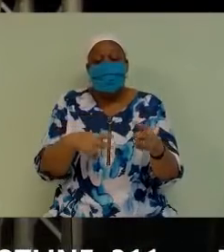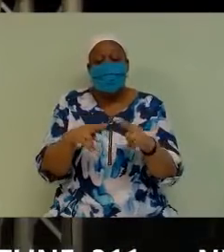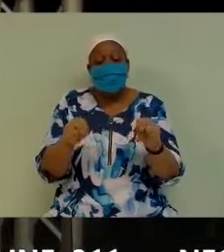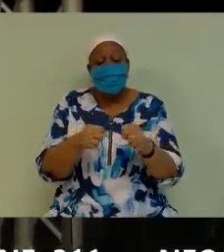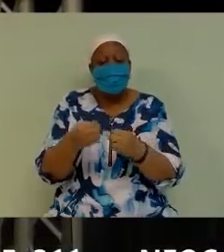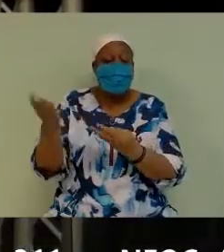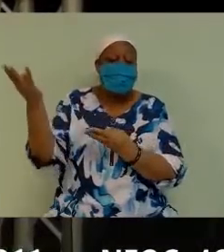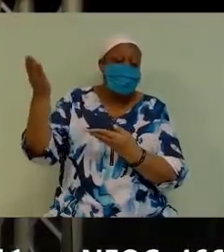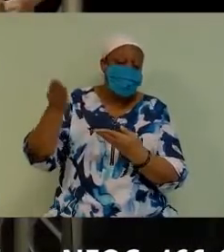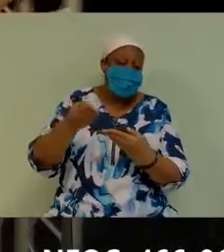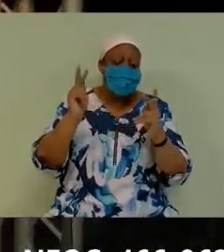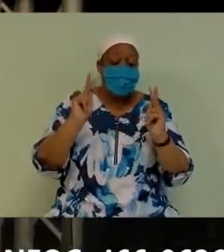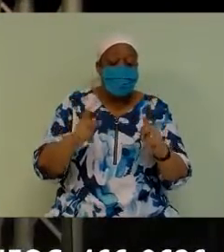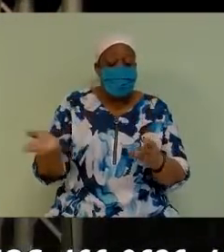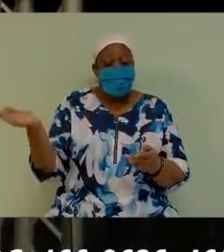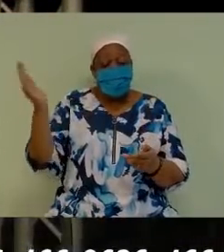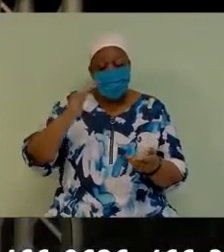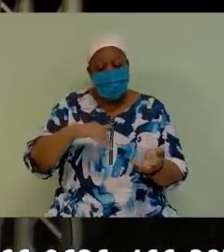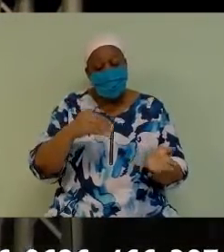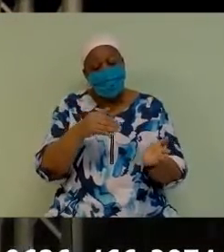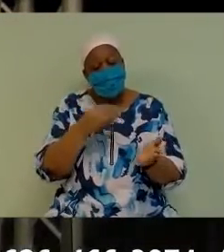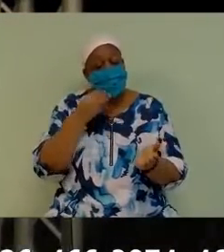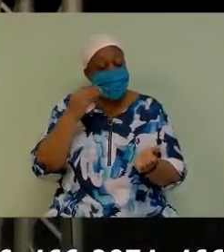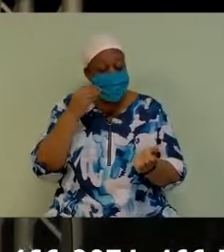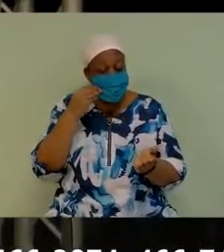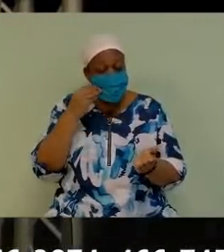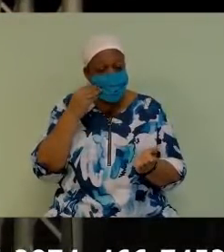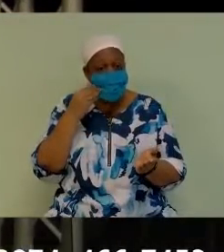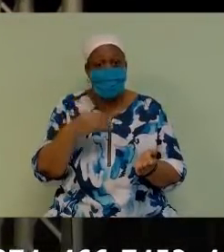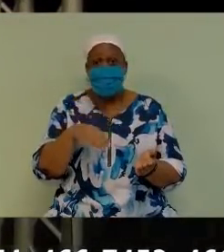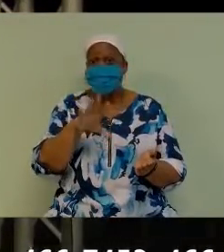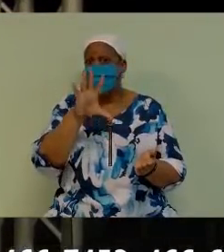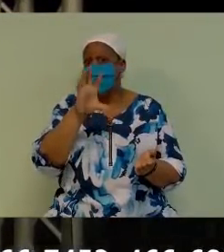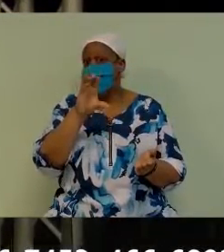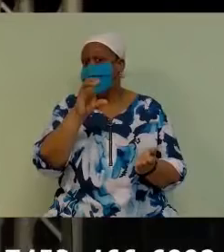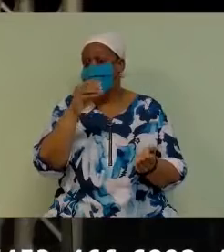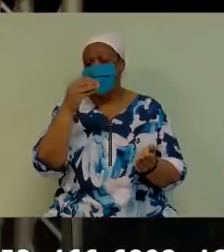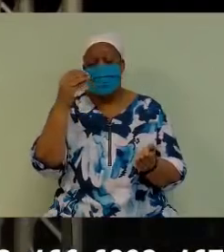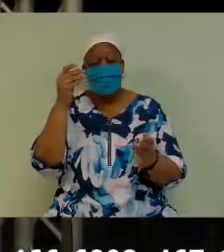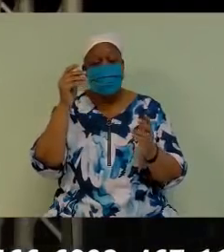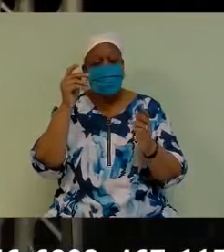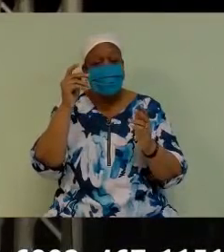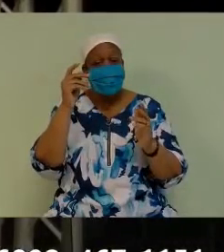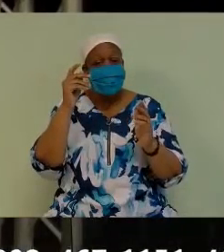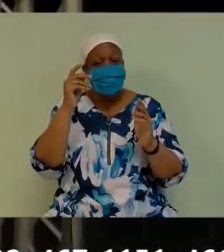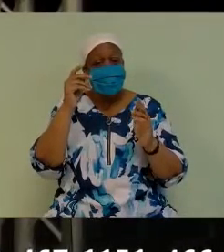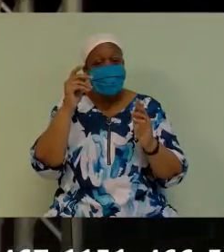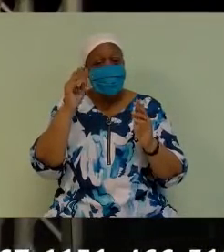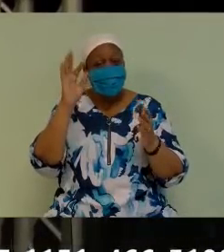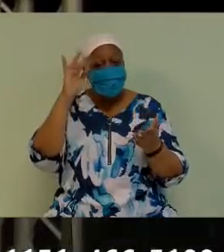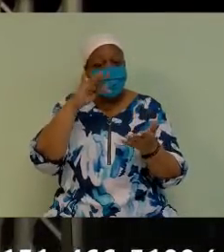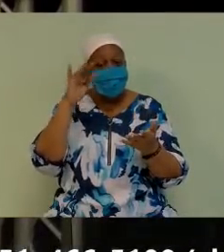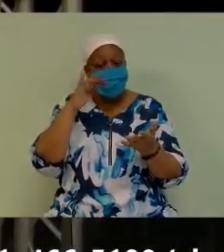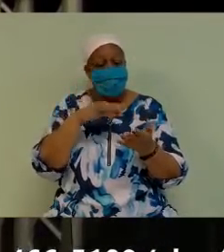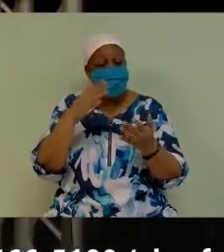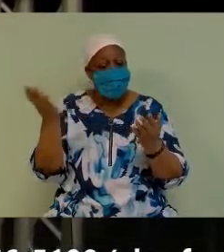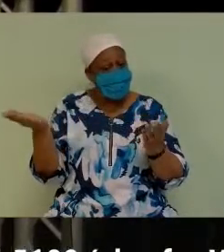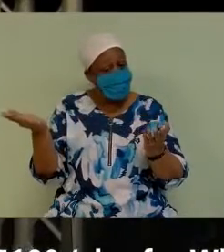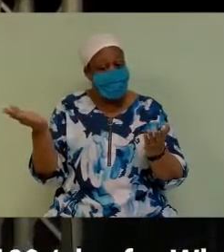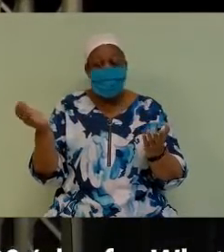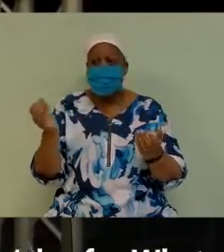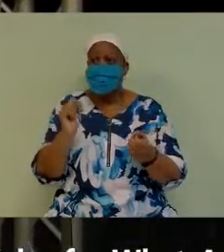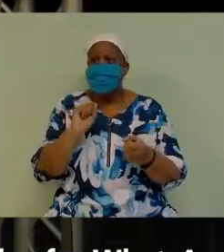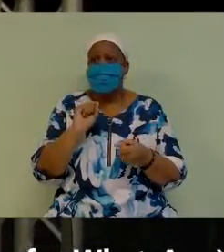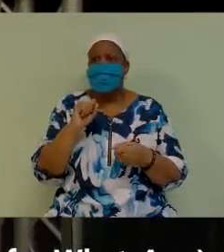welcome persons back, we have about 500 plus students who might have to return, and the economic activity that comes with